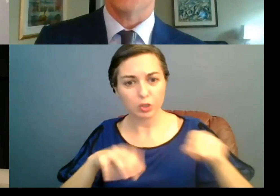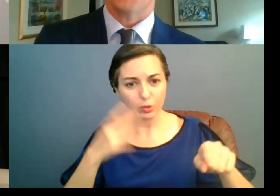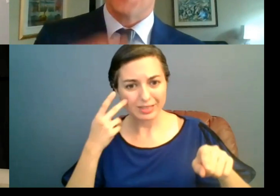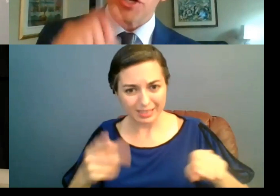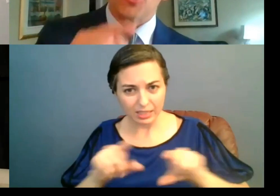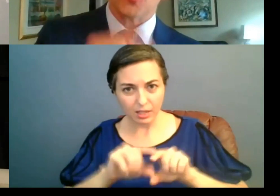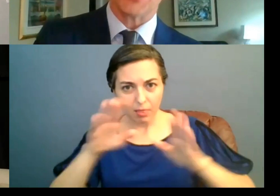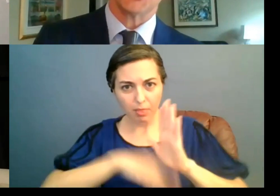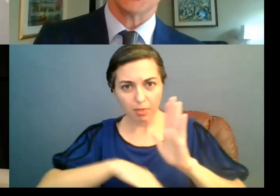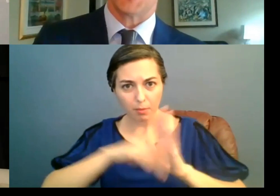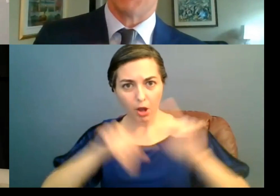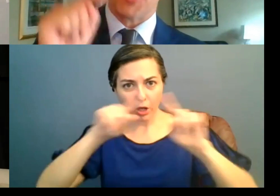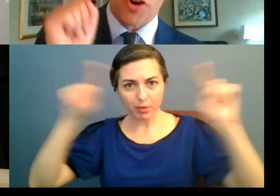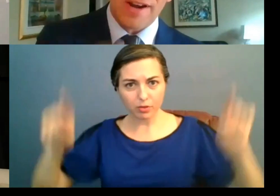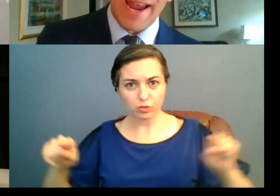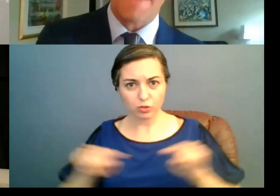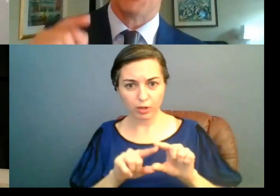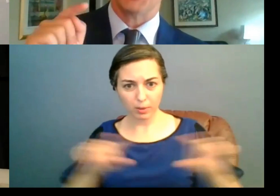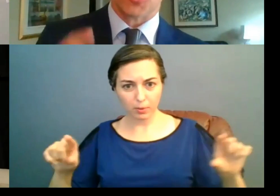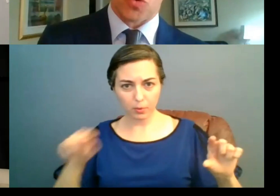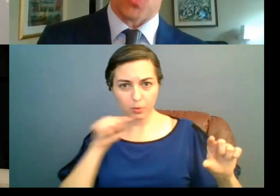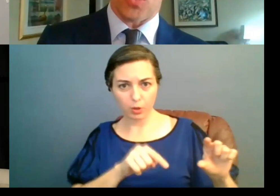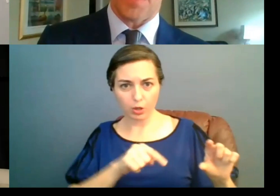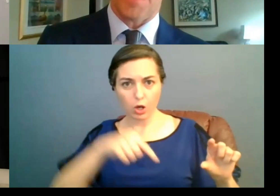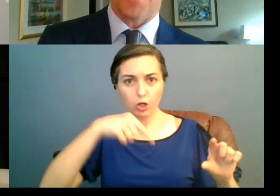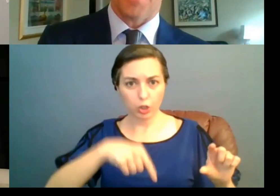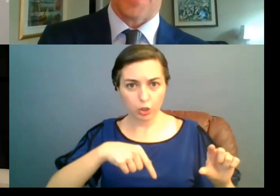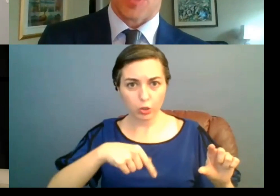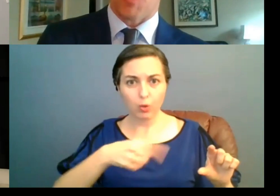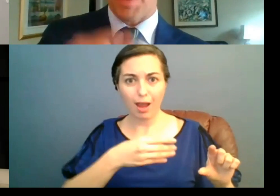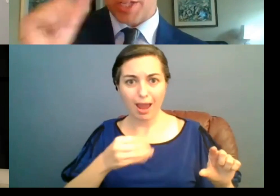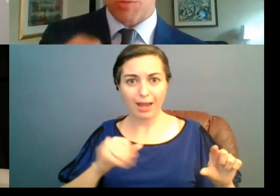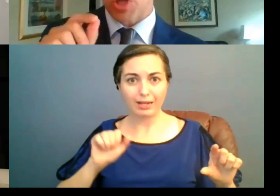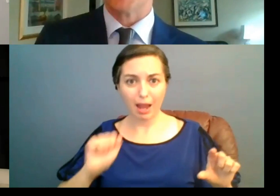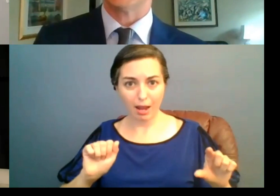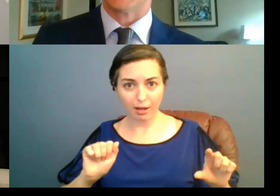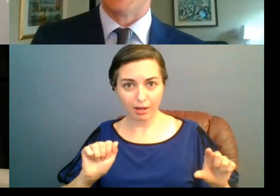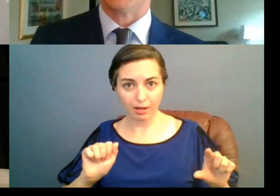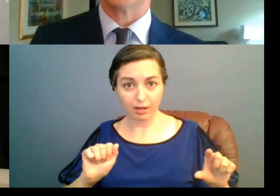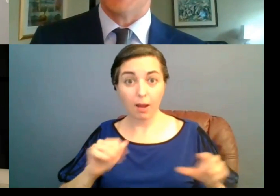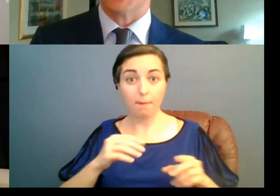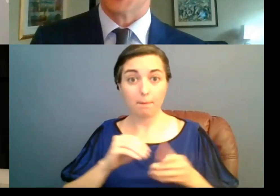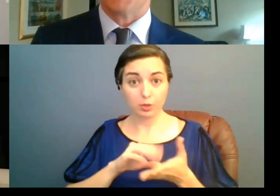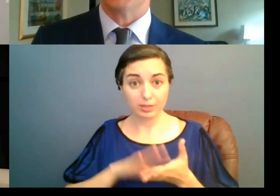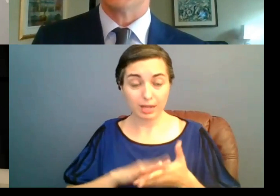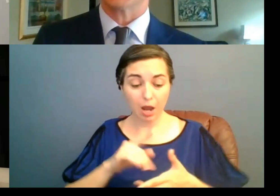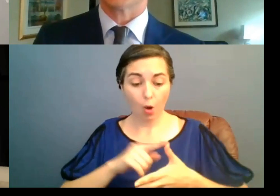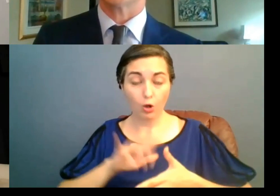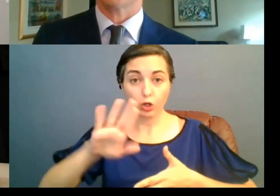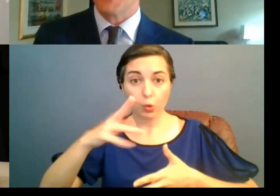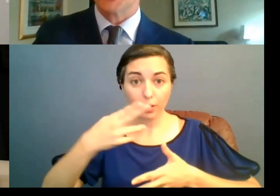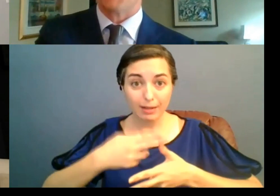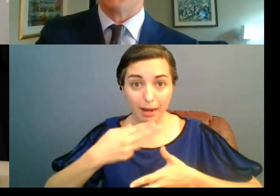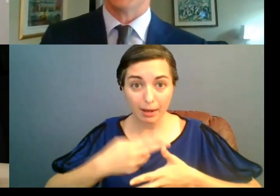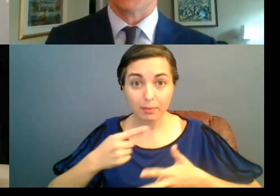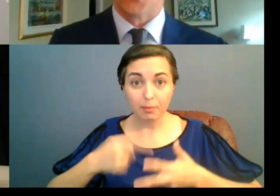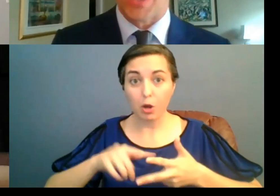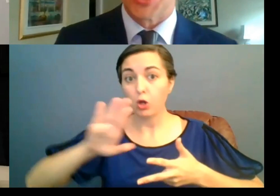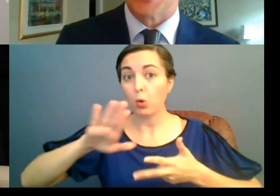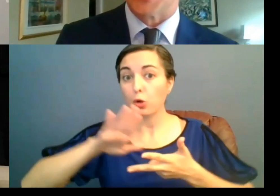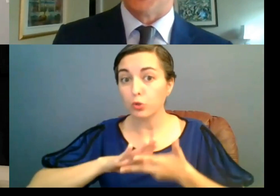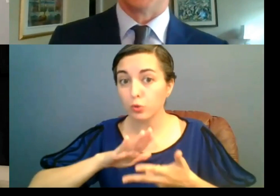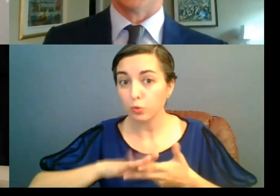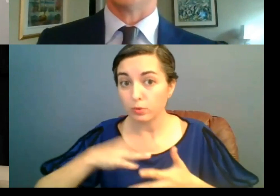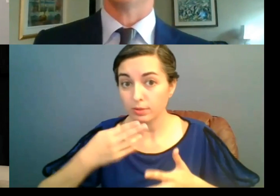Q&A. Put your questions there, put your name, put your school, and we'll pick some good ones out and ask them in just a few minutes. Okay, so please start putting